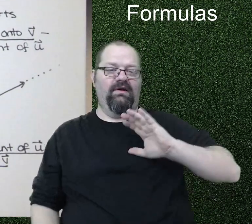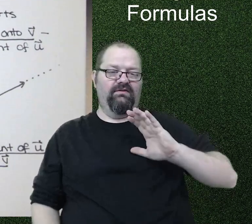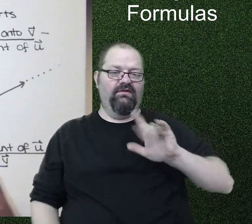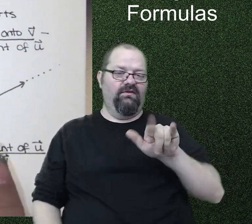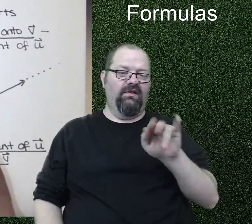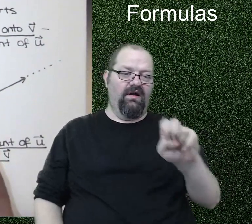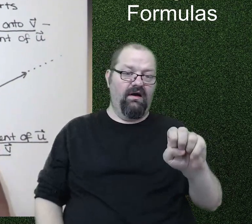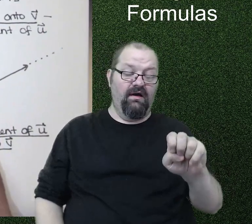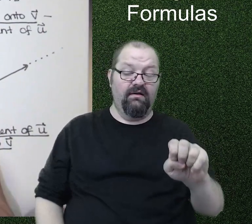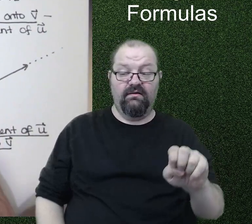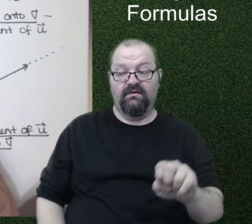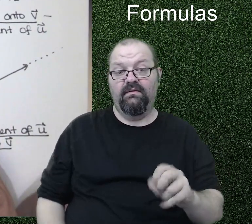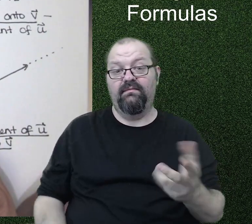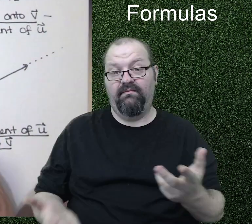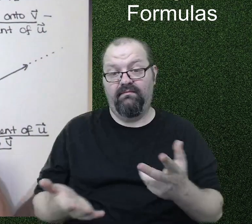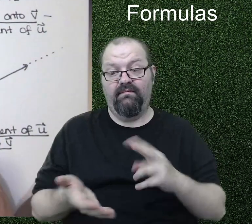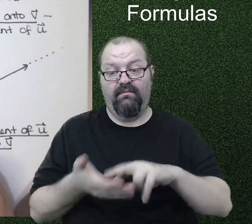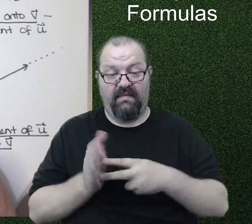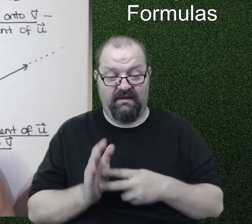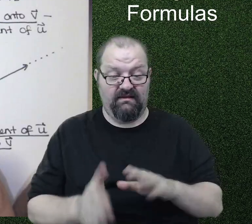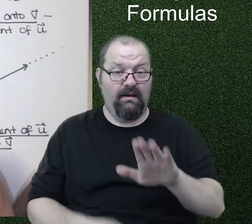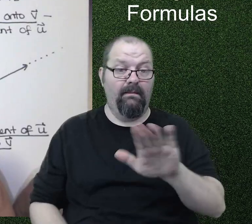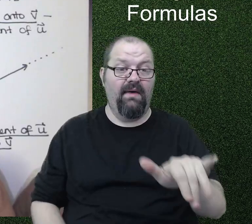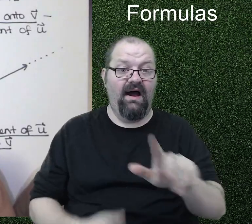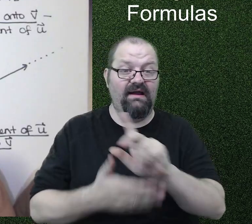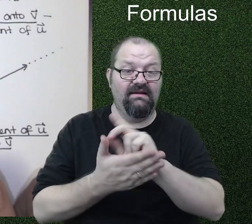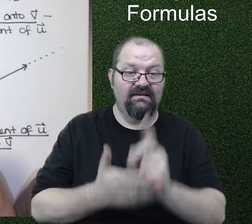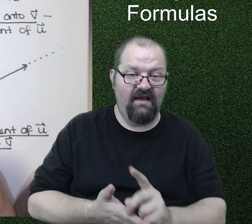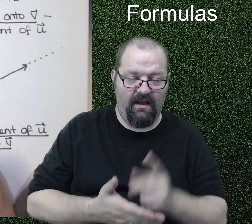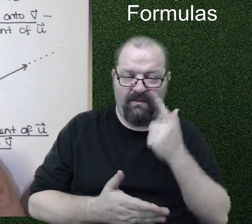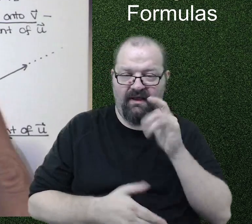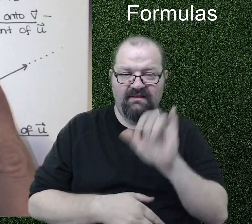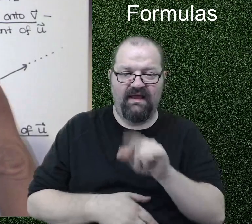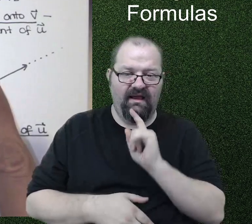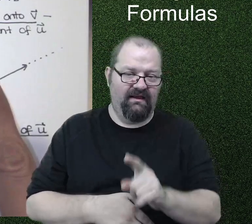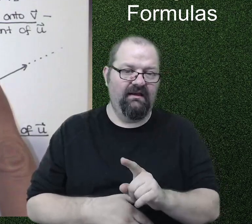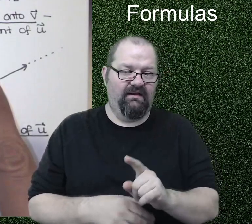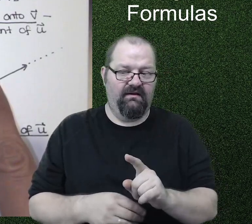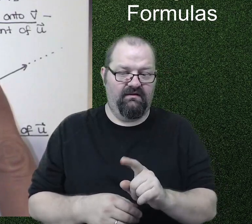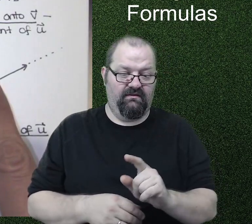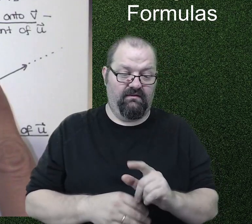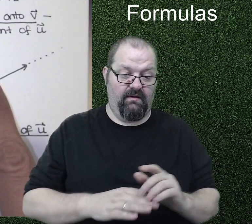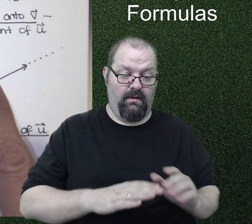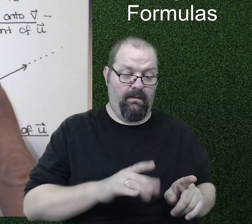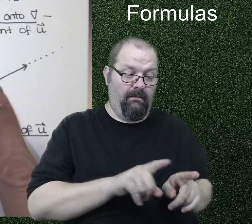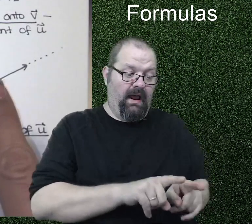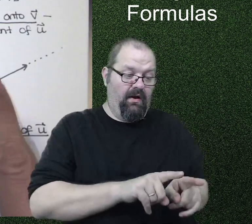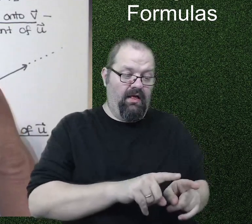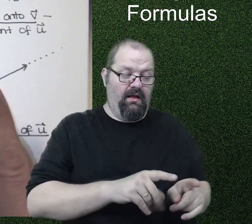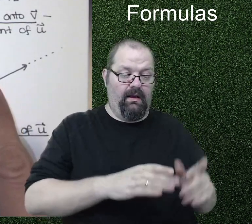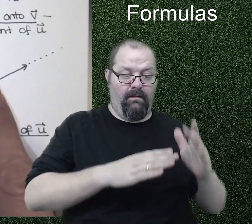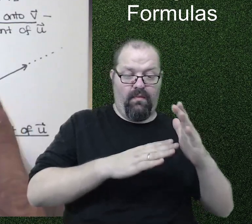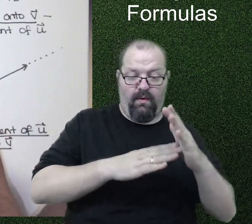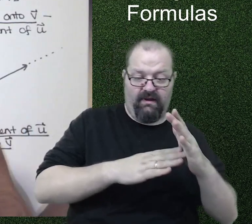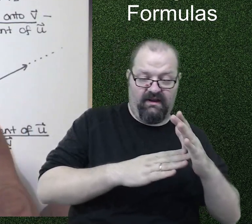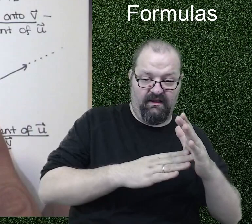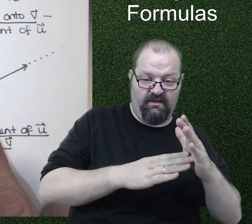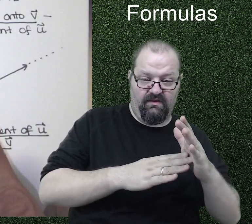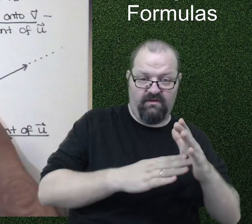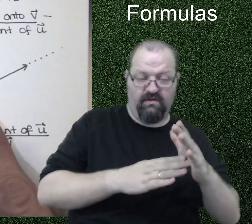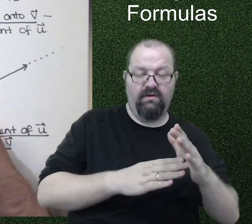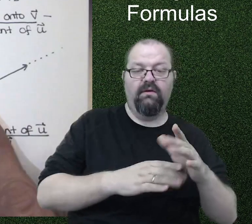Now by design, since this is the part of U that's parallel to V, and this is the part of U that's perpendicular to